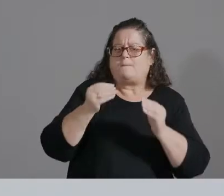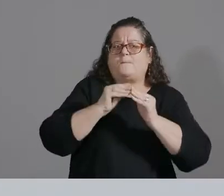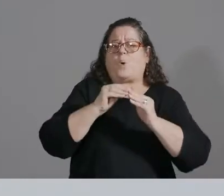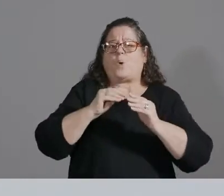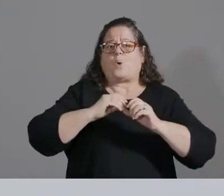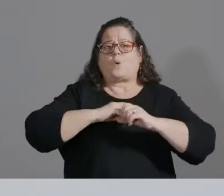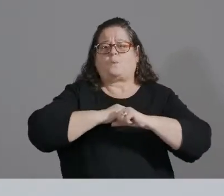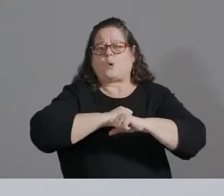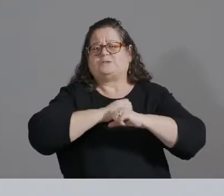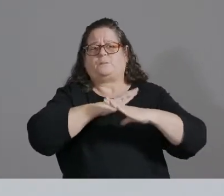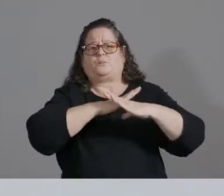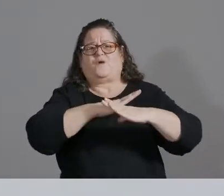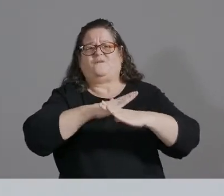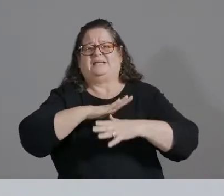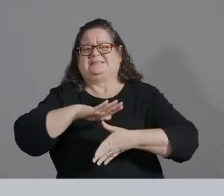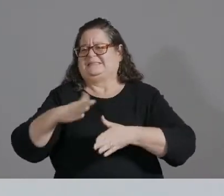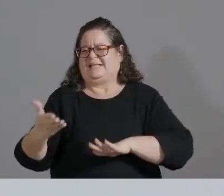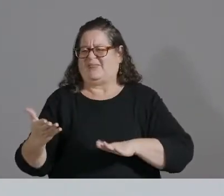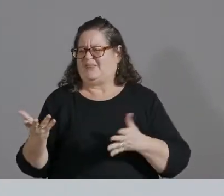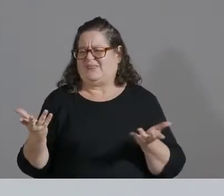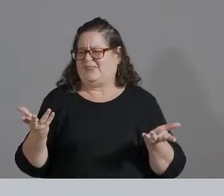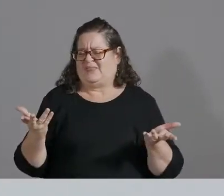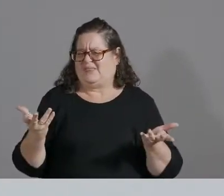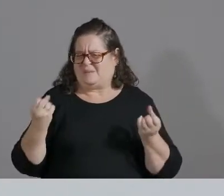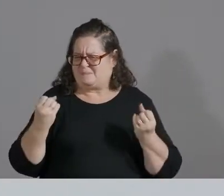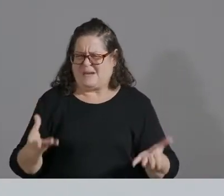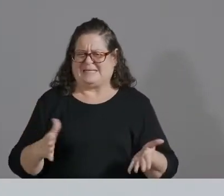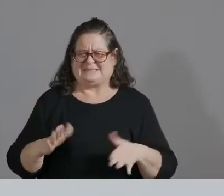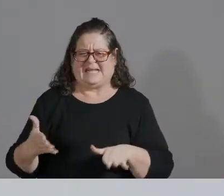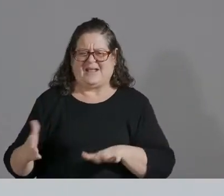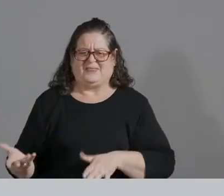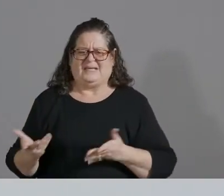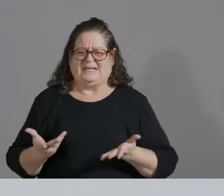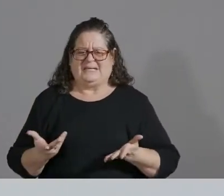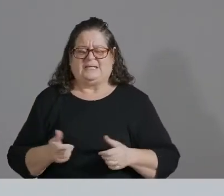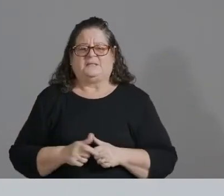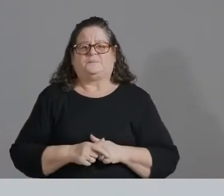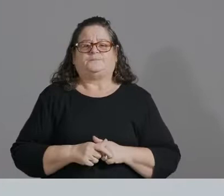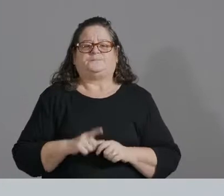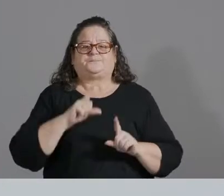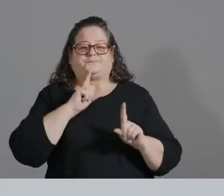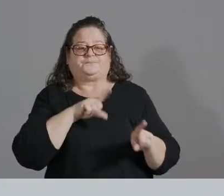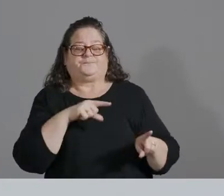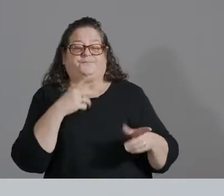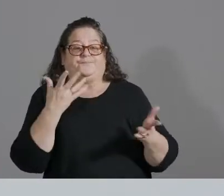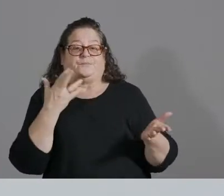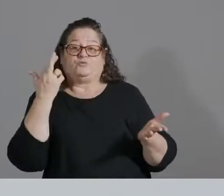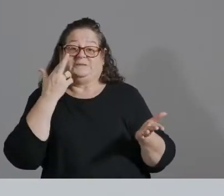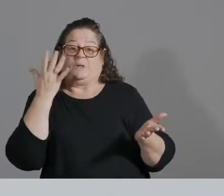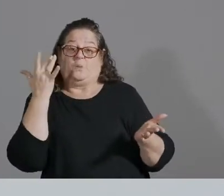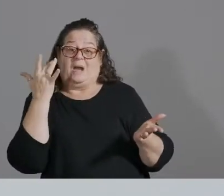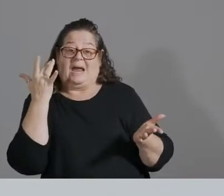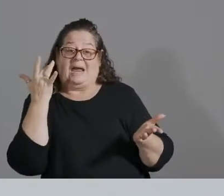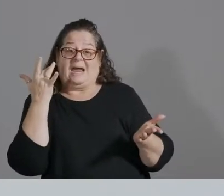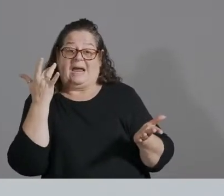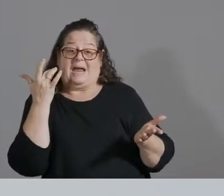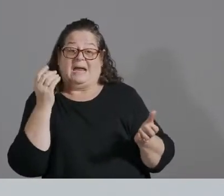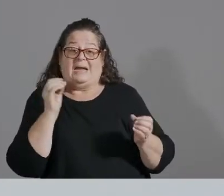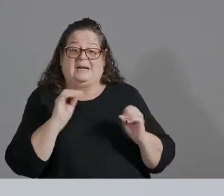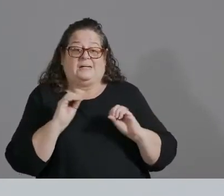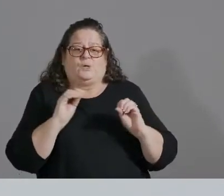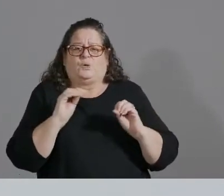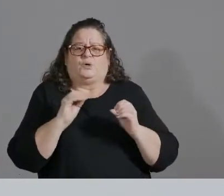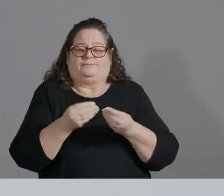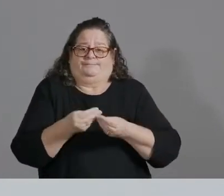So the reason we didn't implement mitigation strategies was our mitigation strategies were still